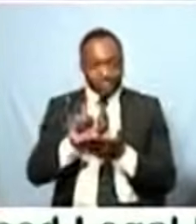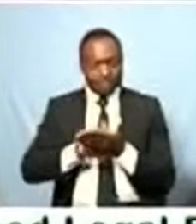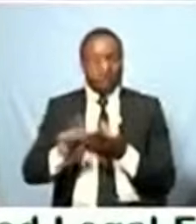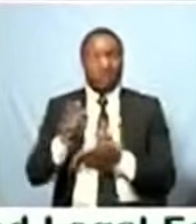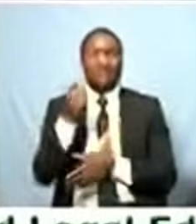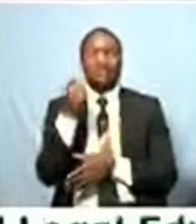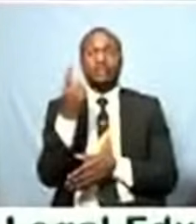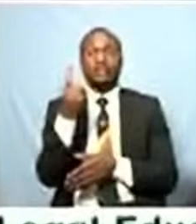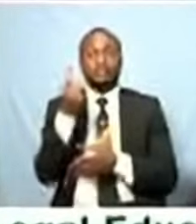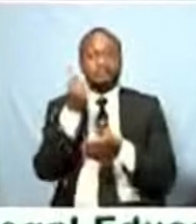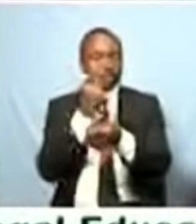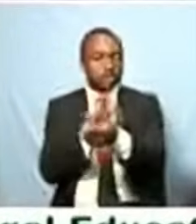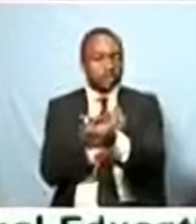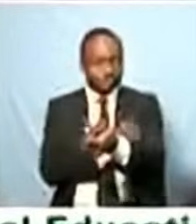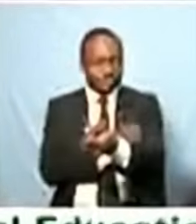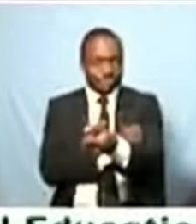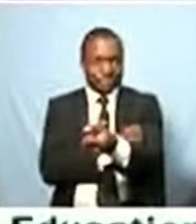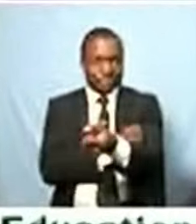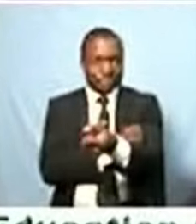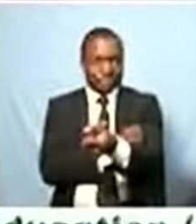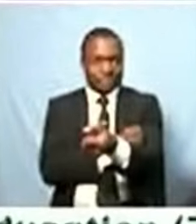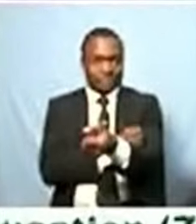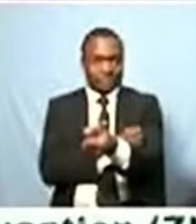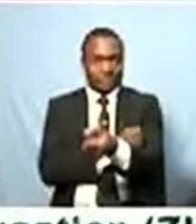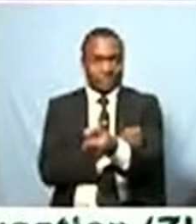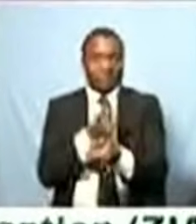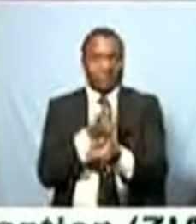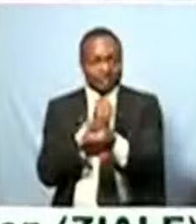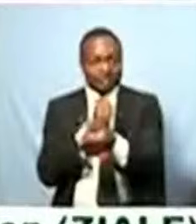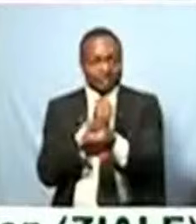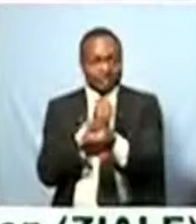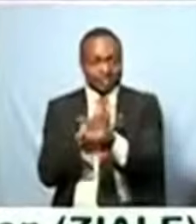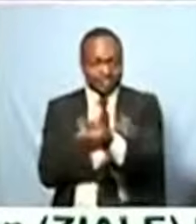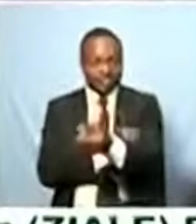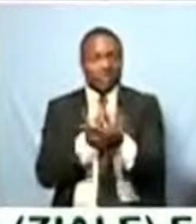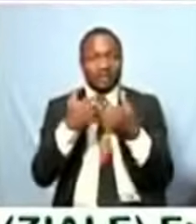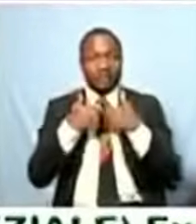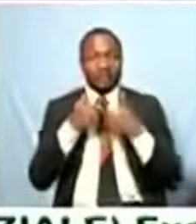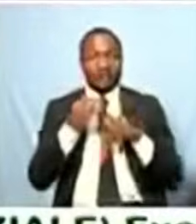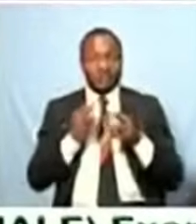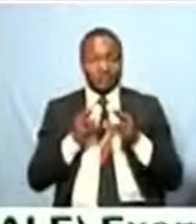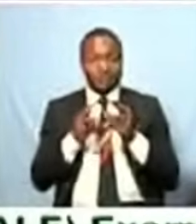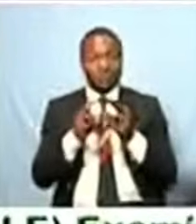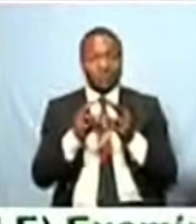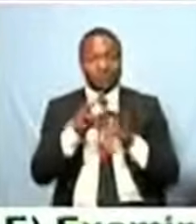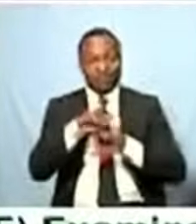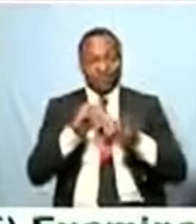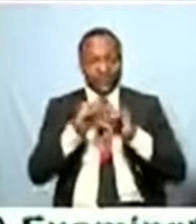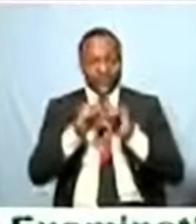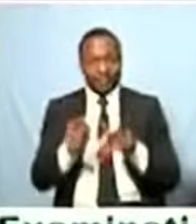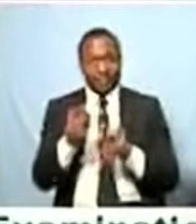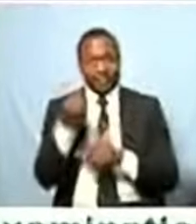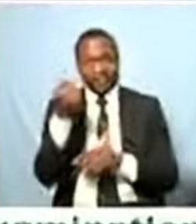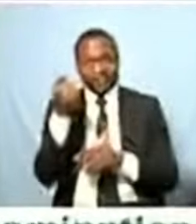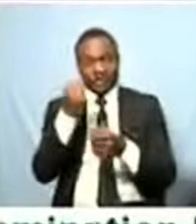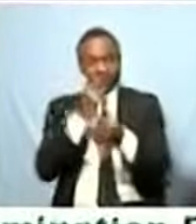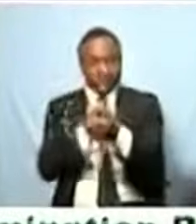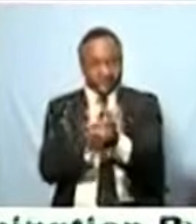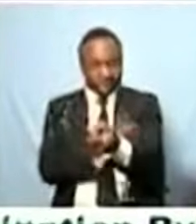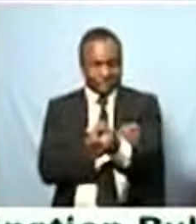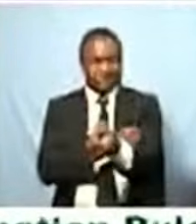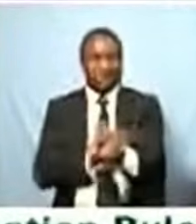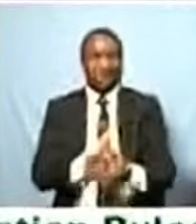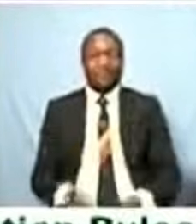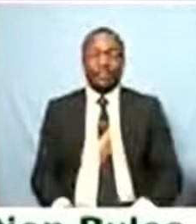11 subjects. Better still, what they are called 11 heads. They have their own way of calling them, but they are basically 11 subjects.